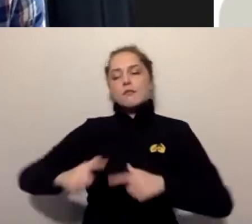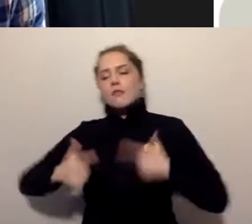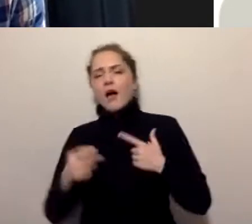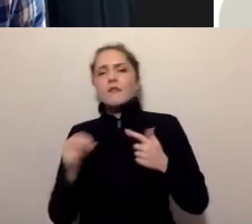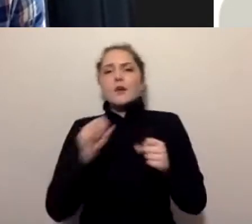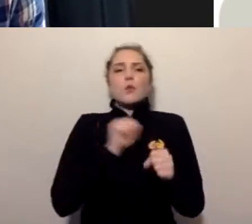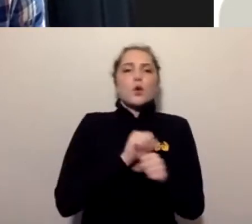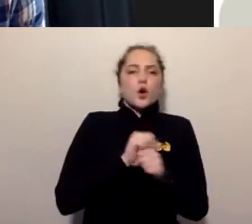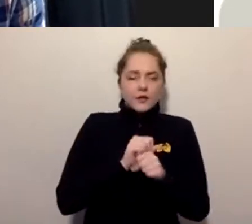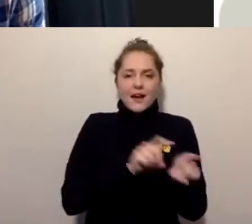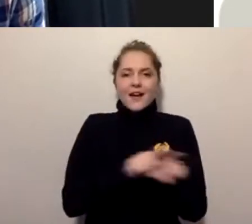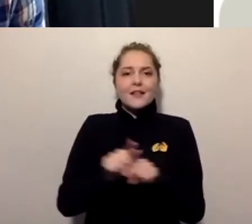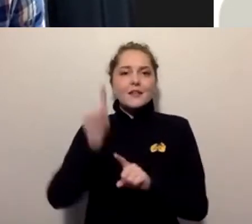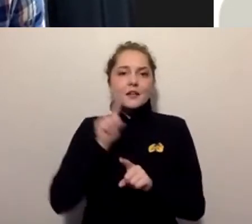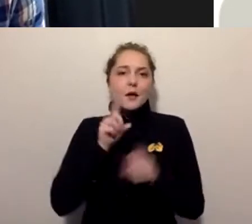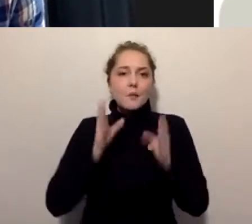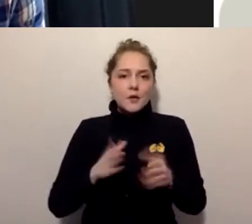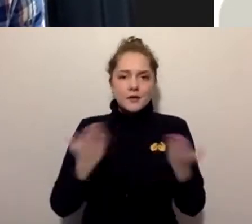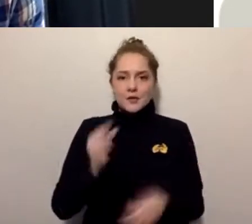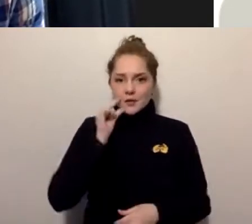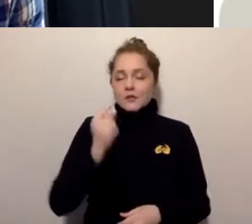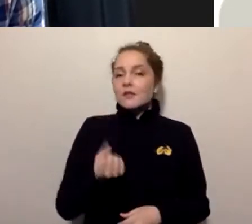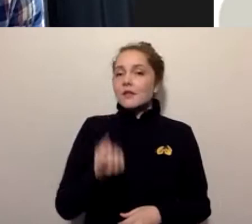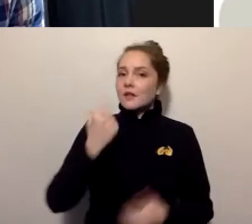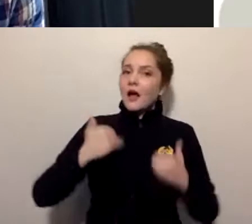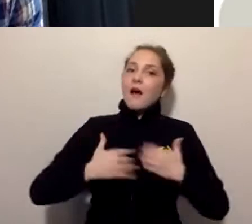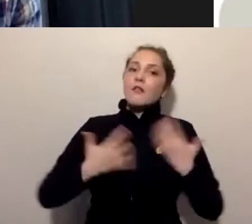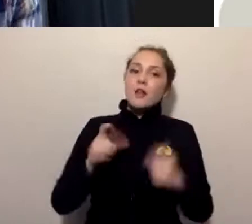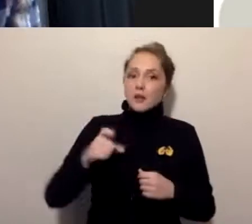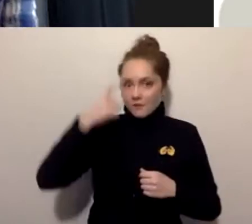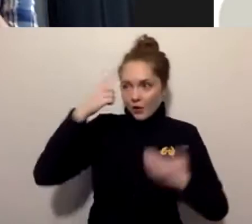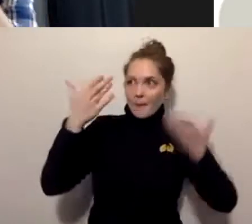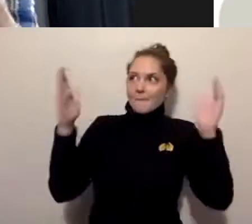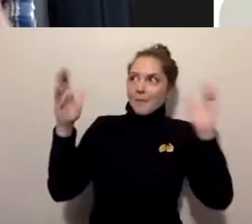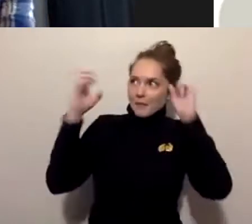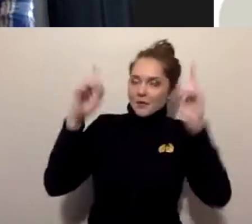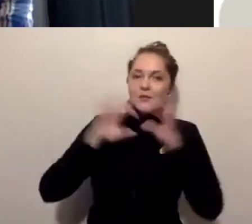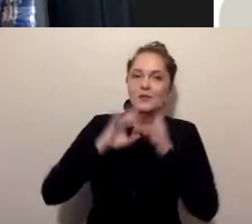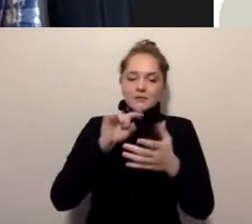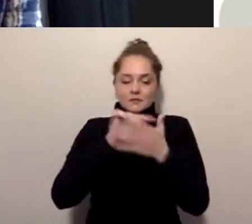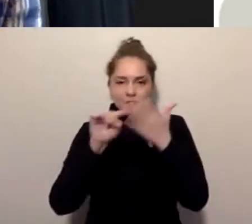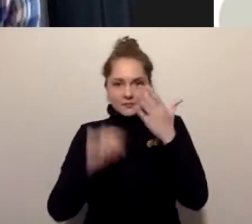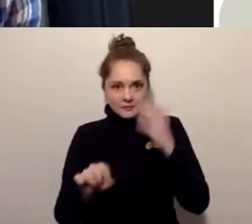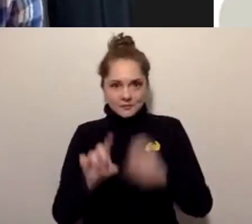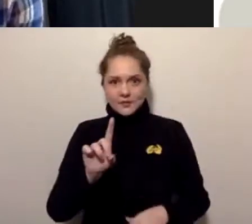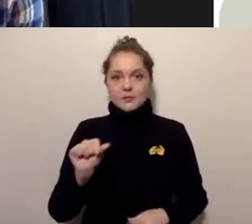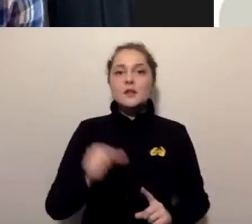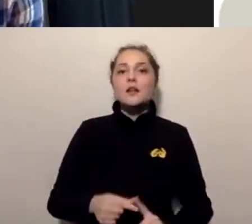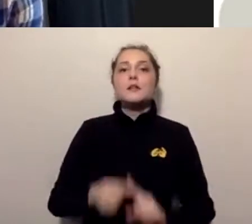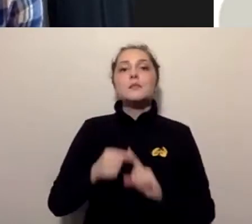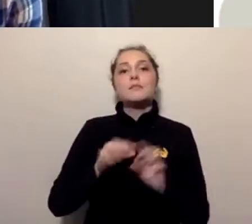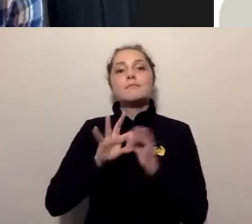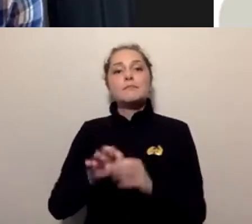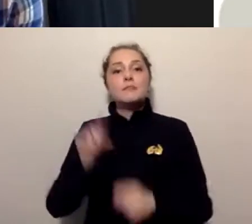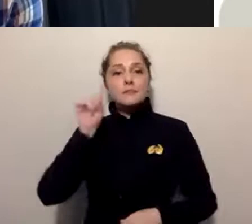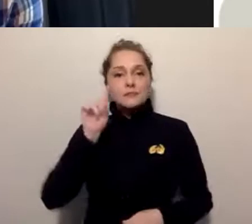Antonio? So understanding there is a tremendous need for public education about various disabilities, especially around the deaf